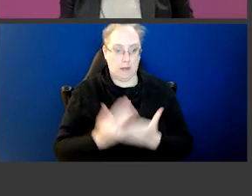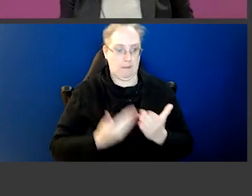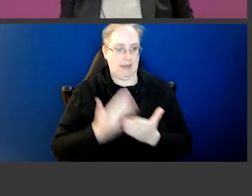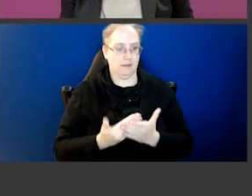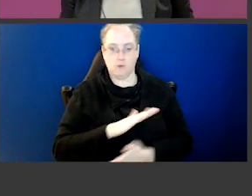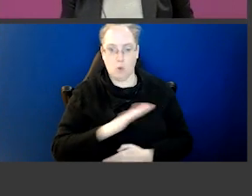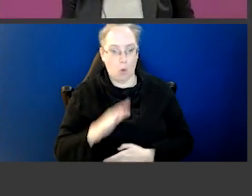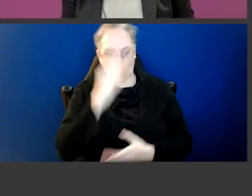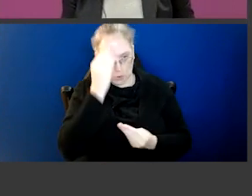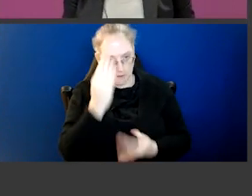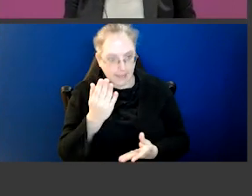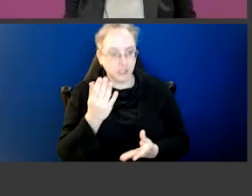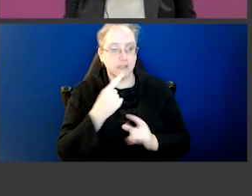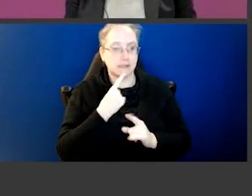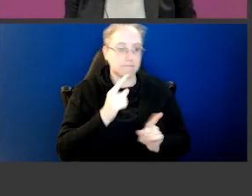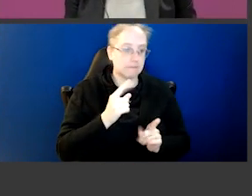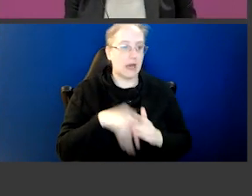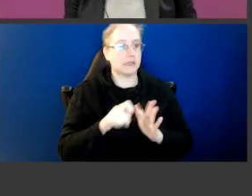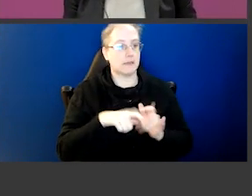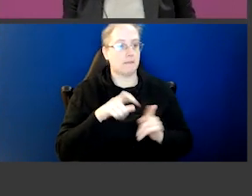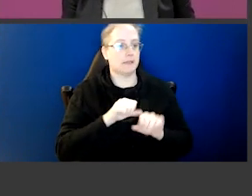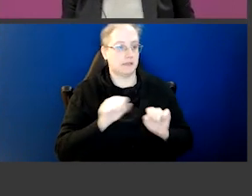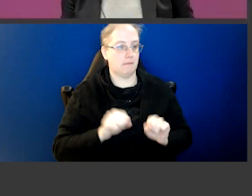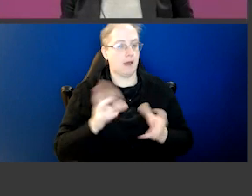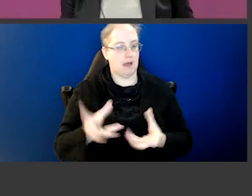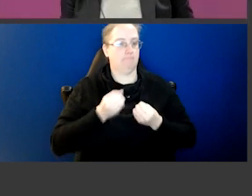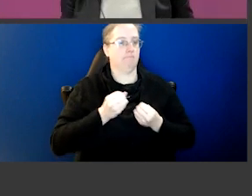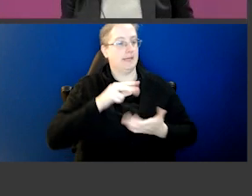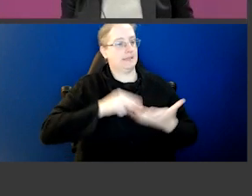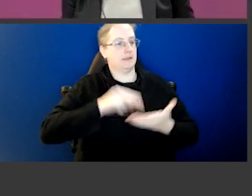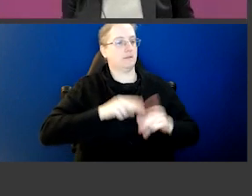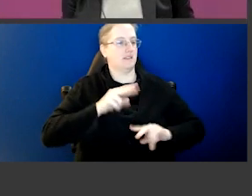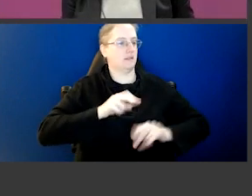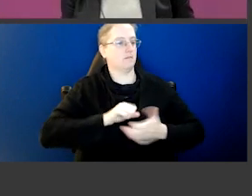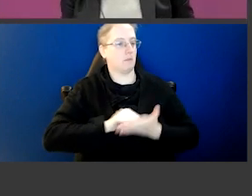and notifications under the PID scheme are properly assessed.